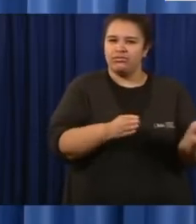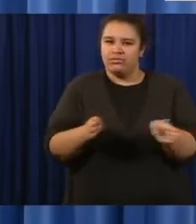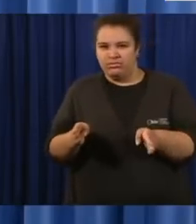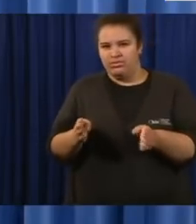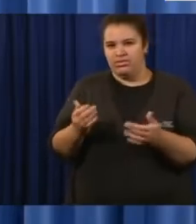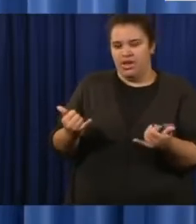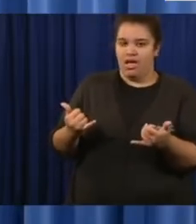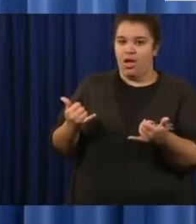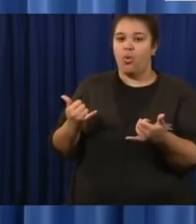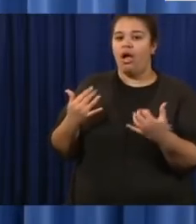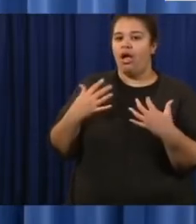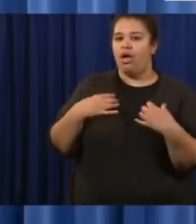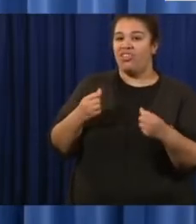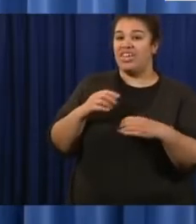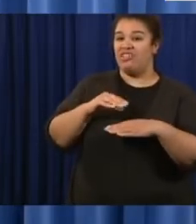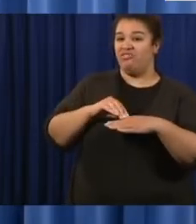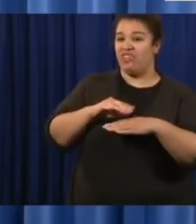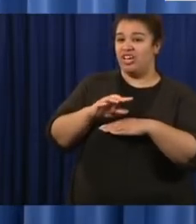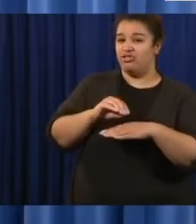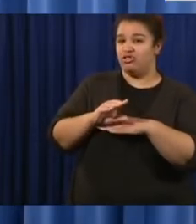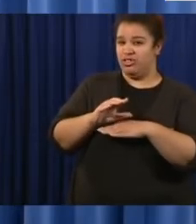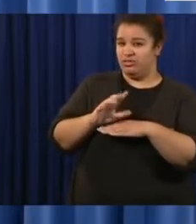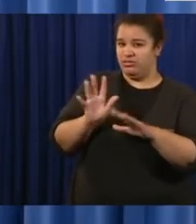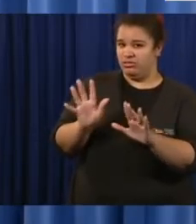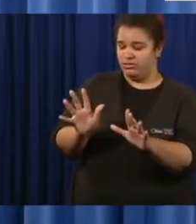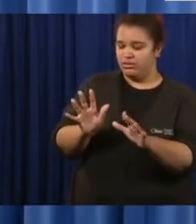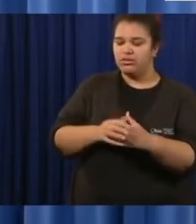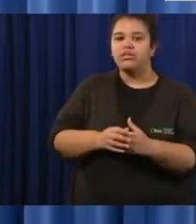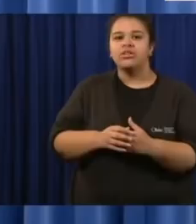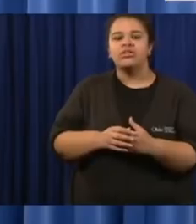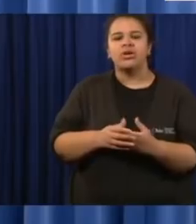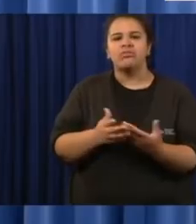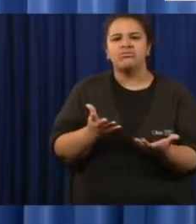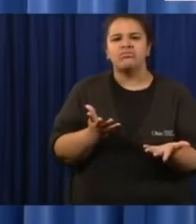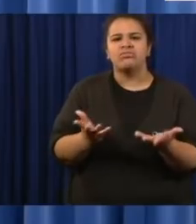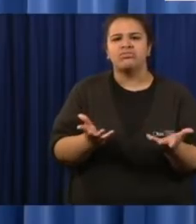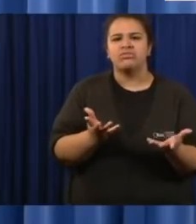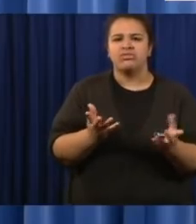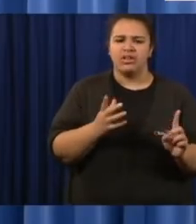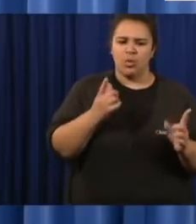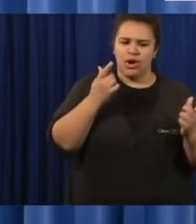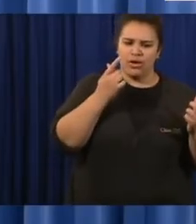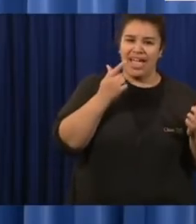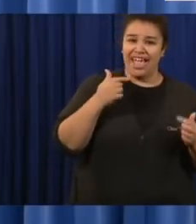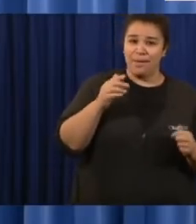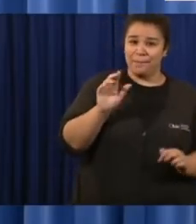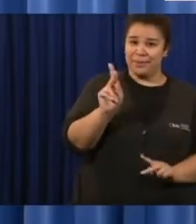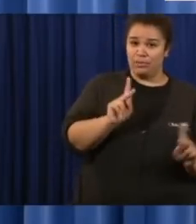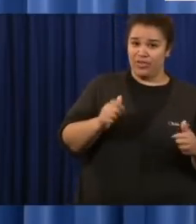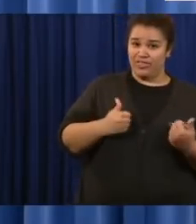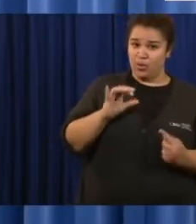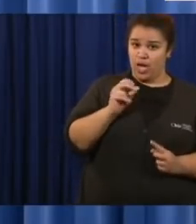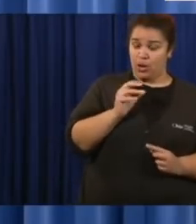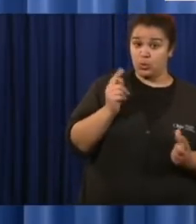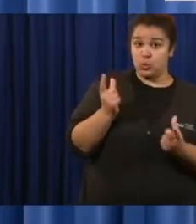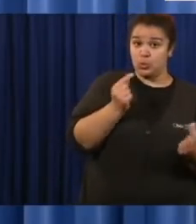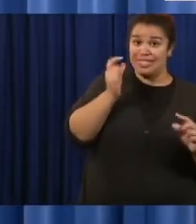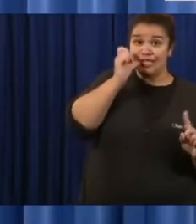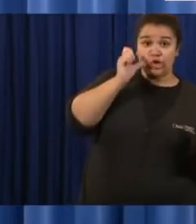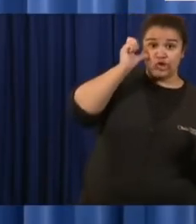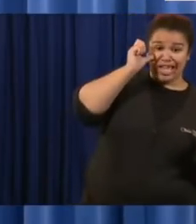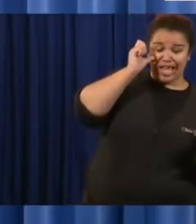tangible difference do you see Ohioans acting between what they did yesterday to what they'll do today and into the